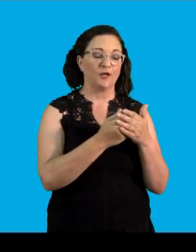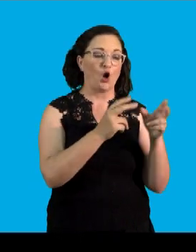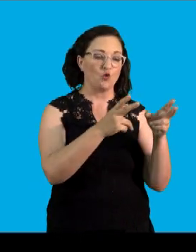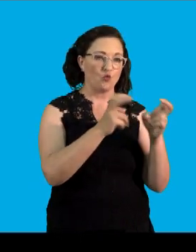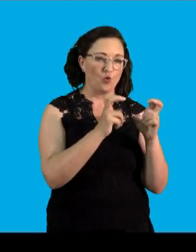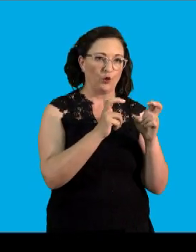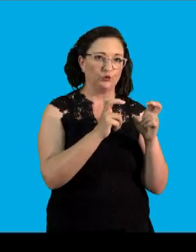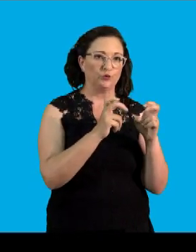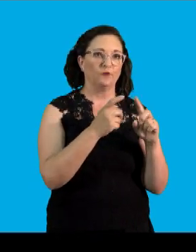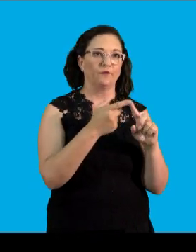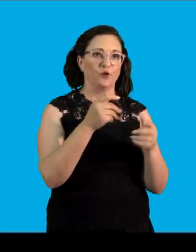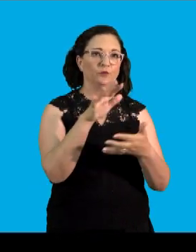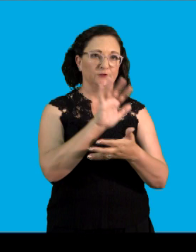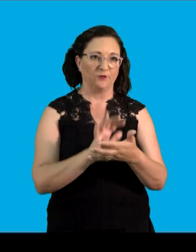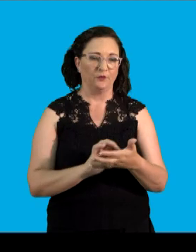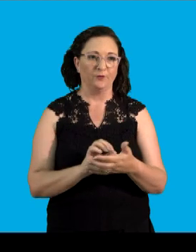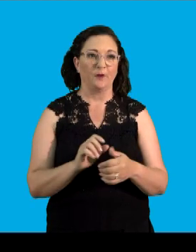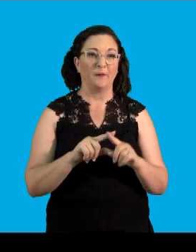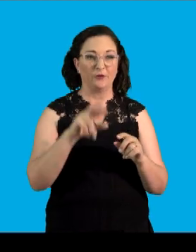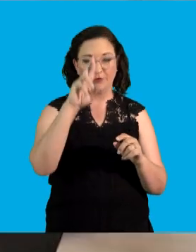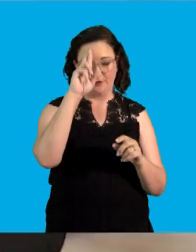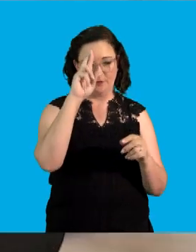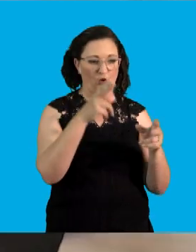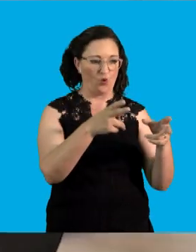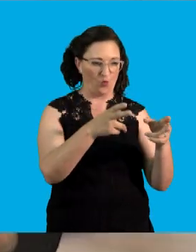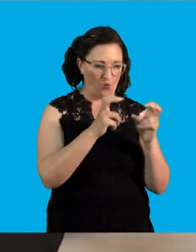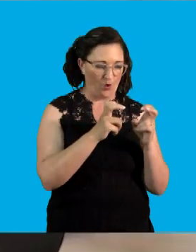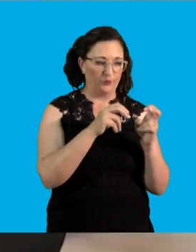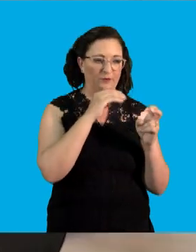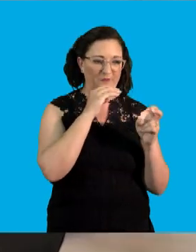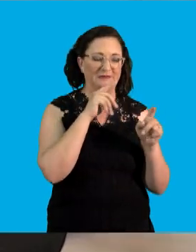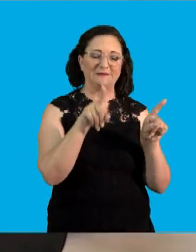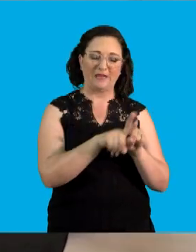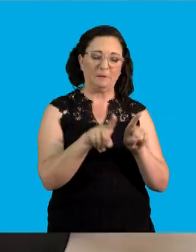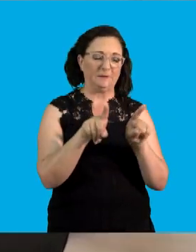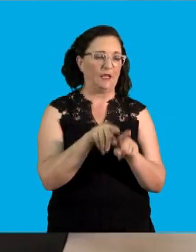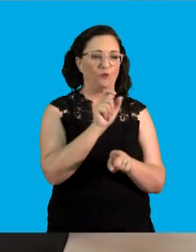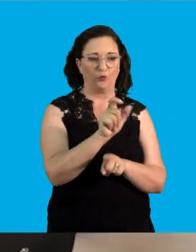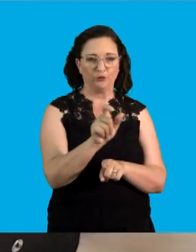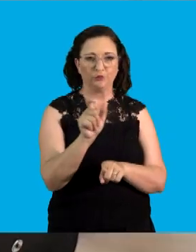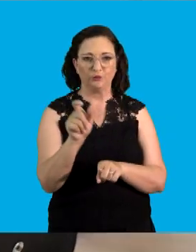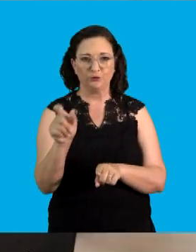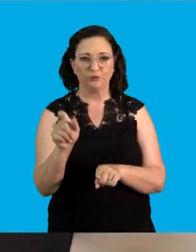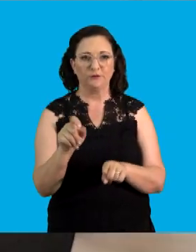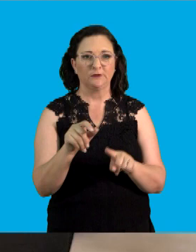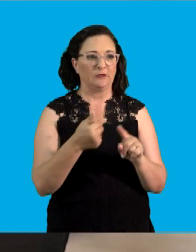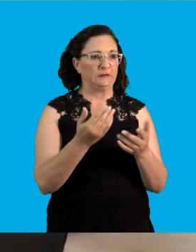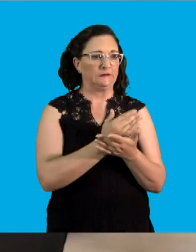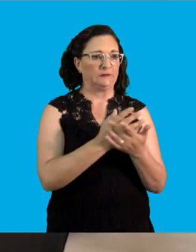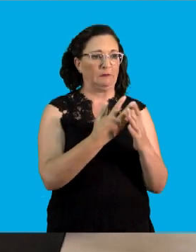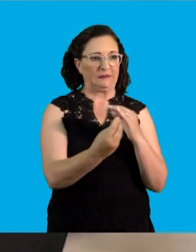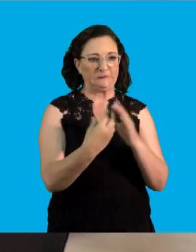from the scenario. Remember, when you quote from the scenario, you're taking it directly as is, word for word. We are not taking